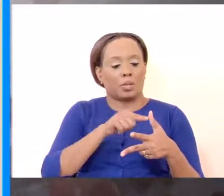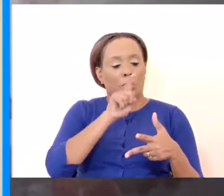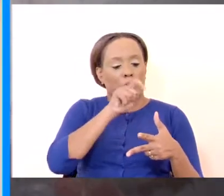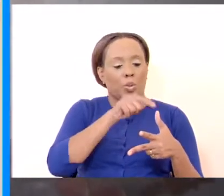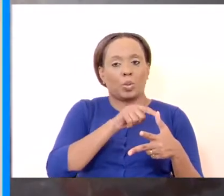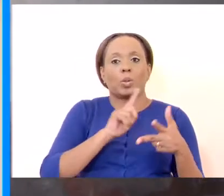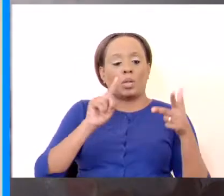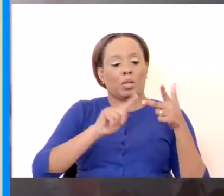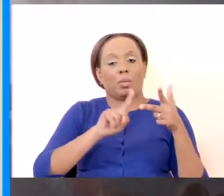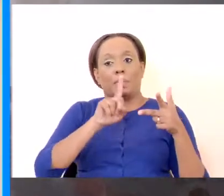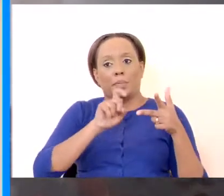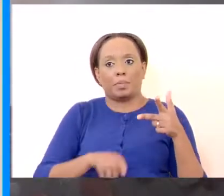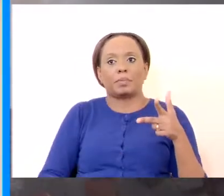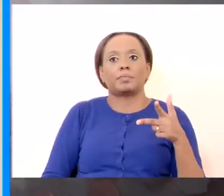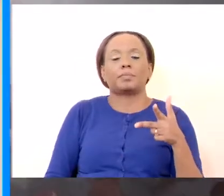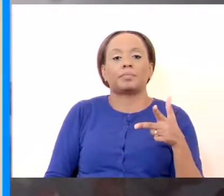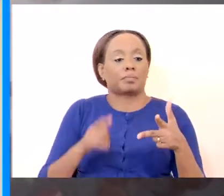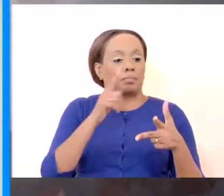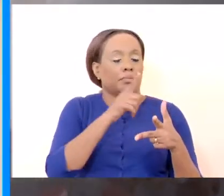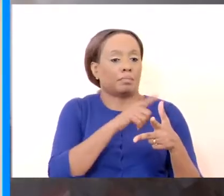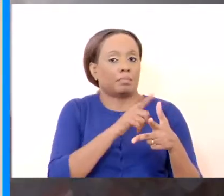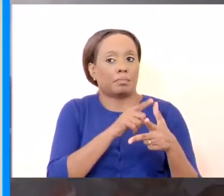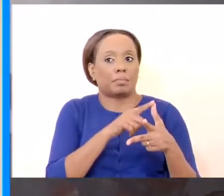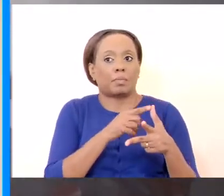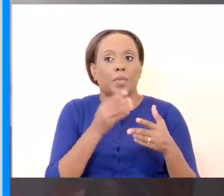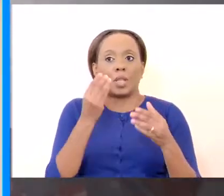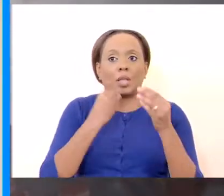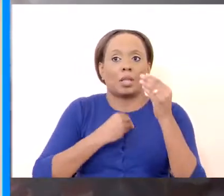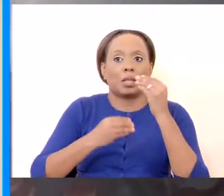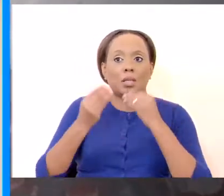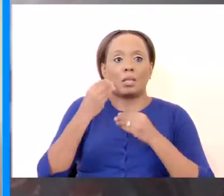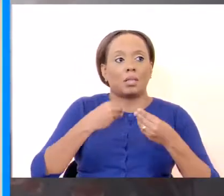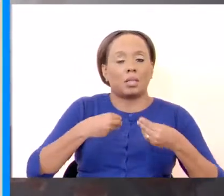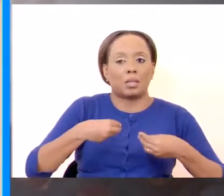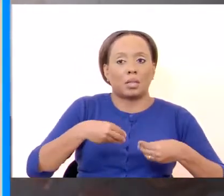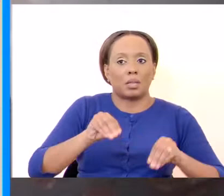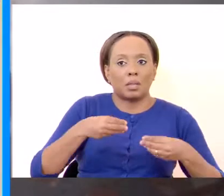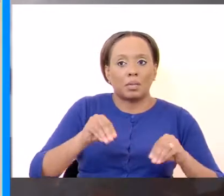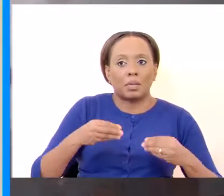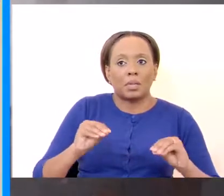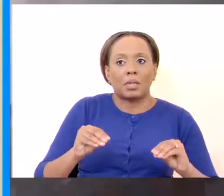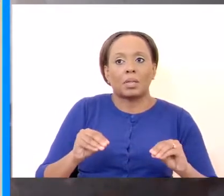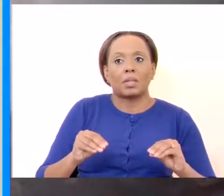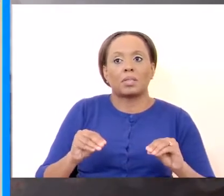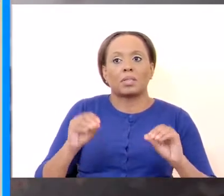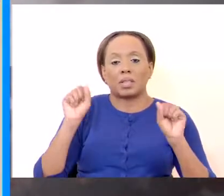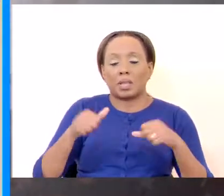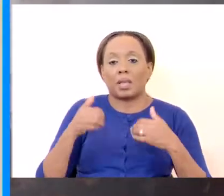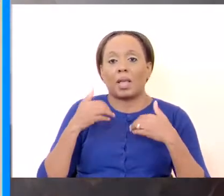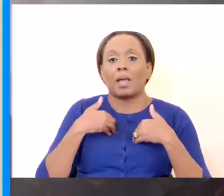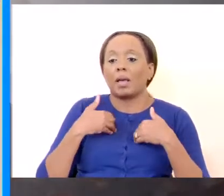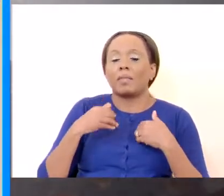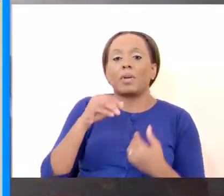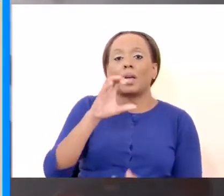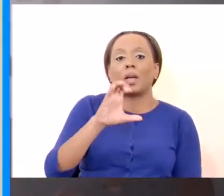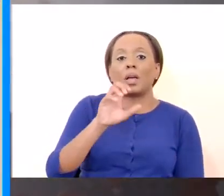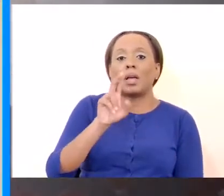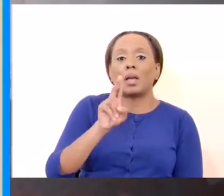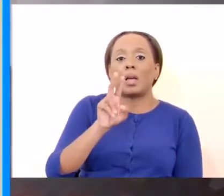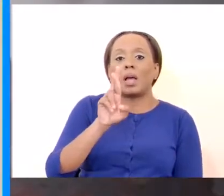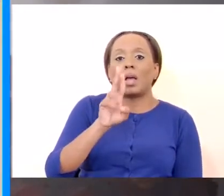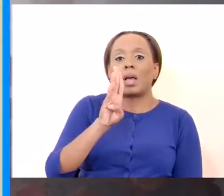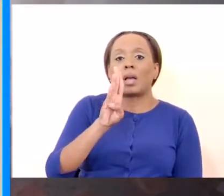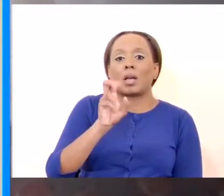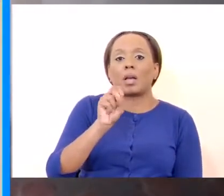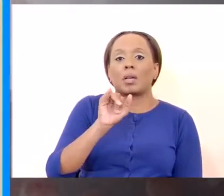any consideration being given to supermarkets having curbside pickup to limit the traffic on the road?